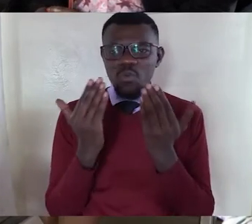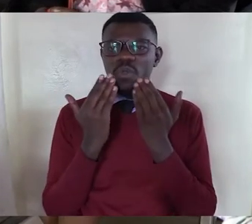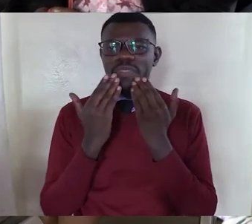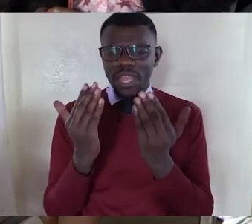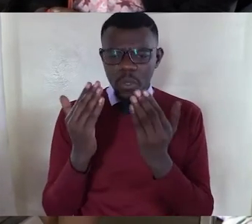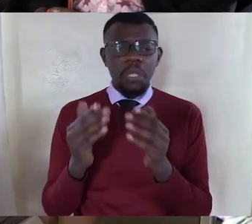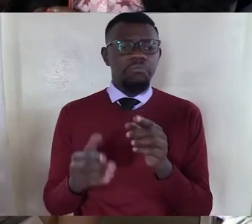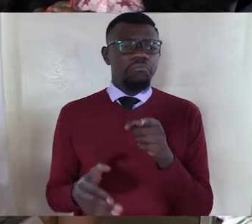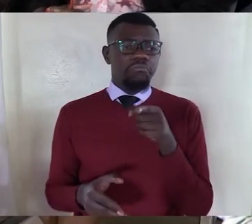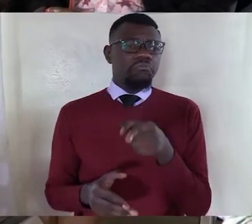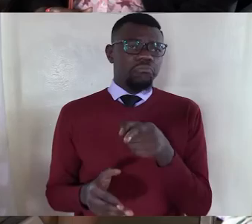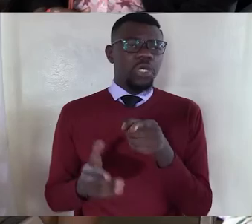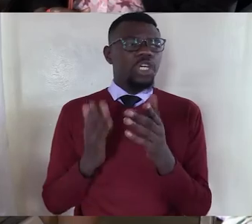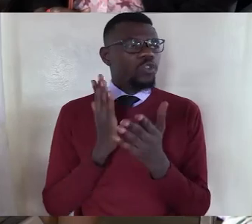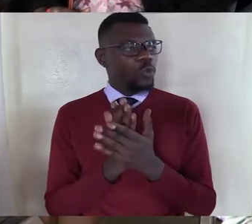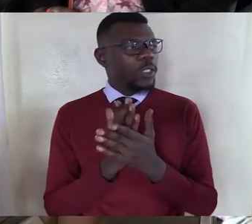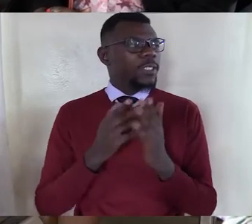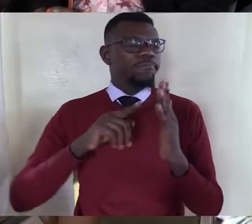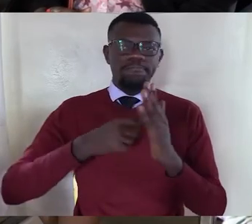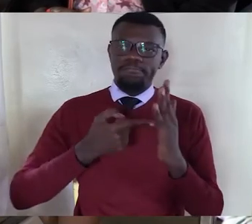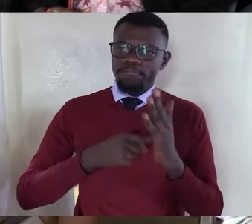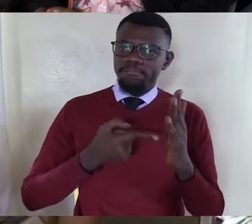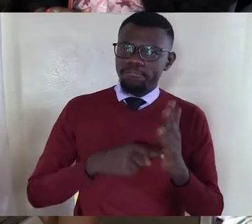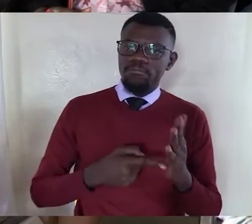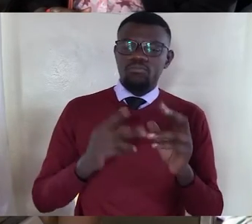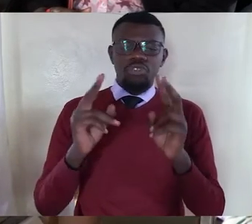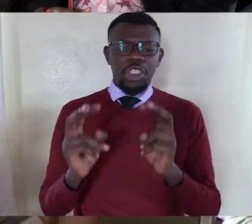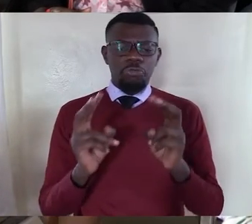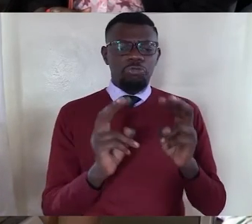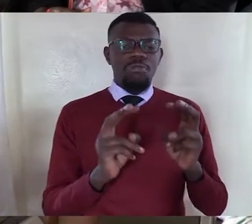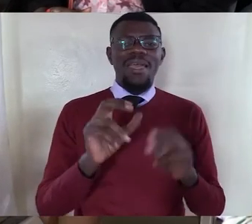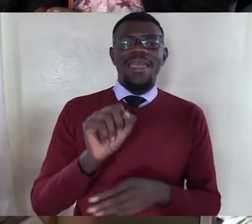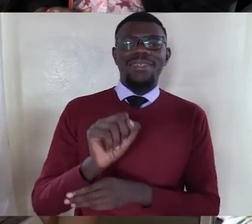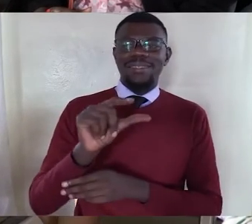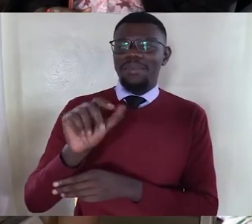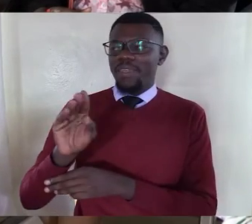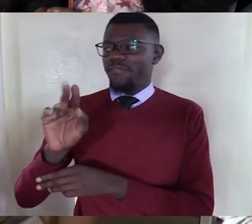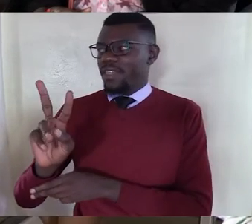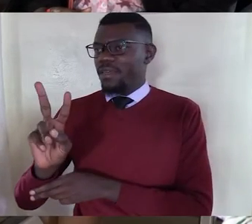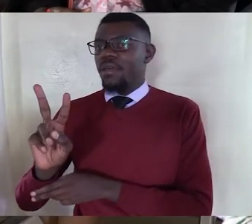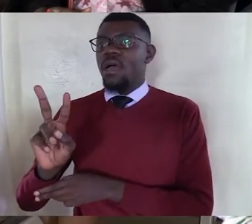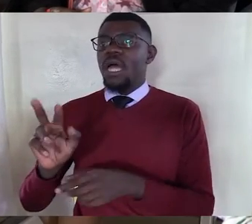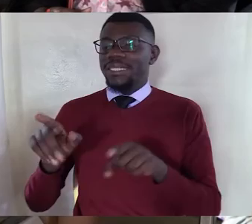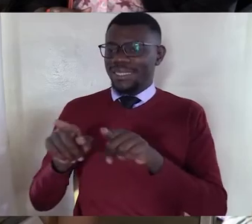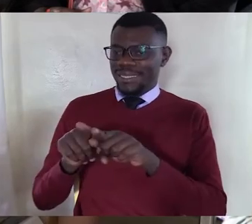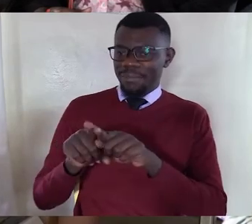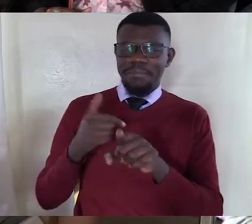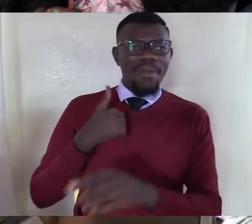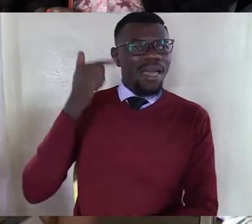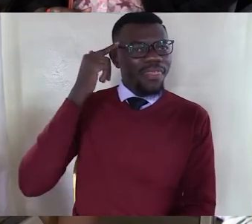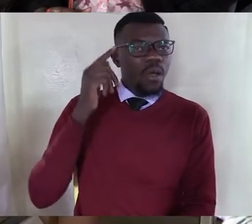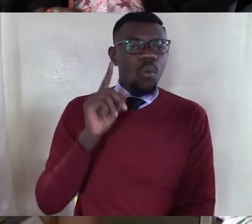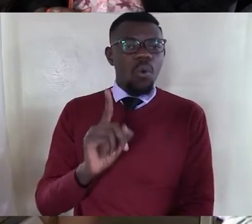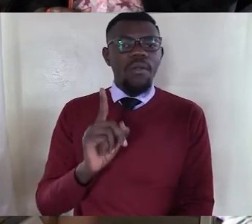an opportunity for them to respond. However, IBC is tasked with ensuring